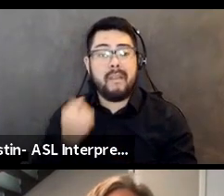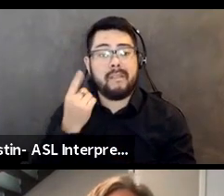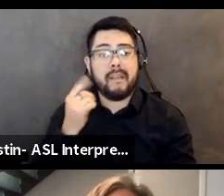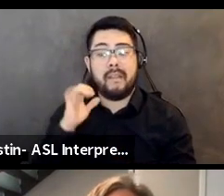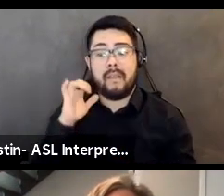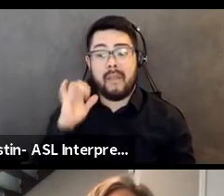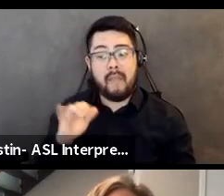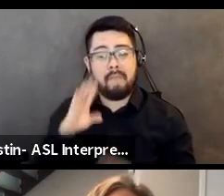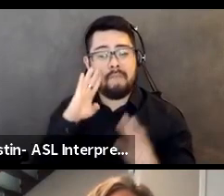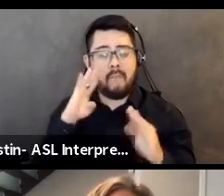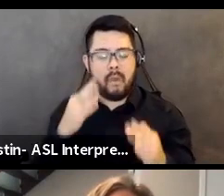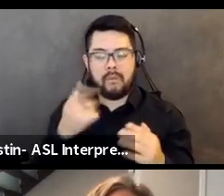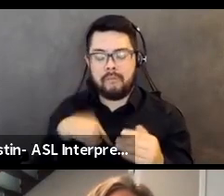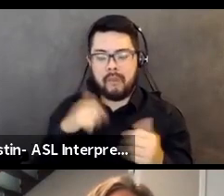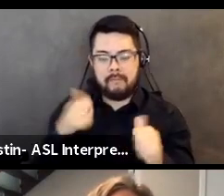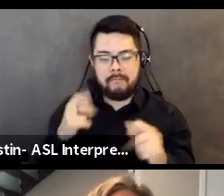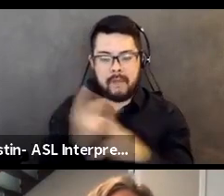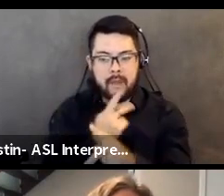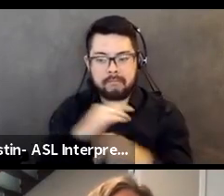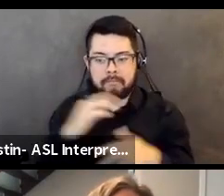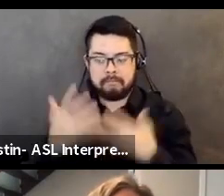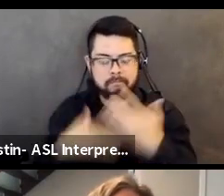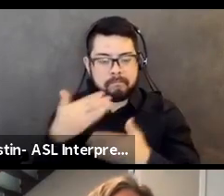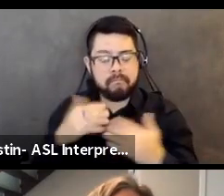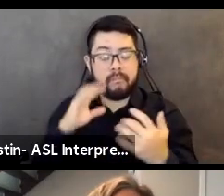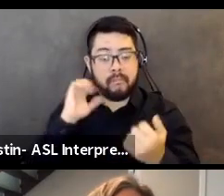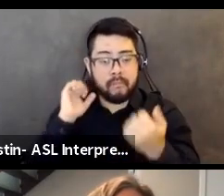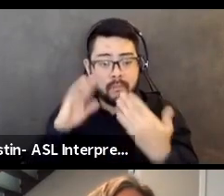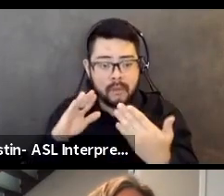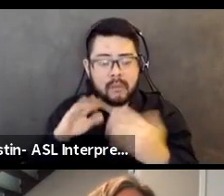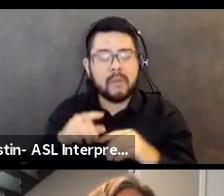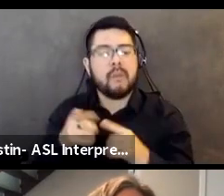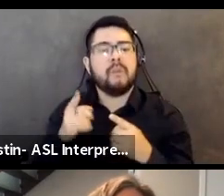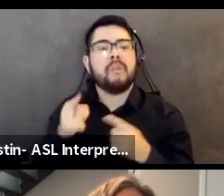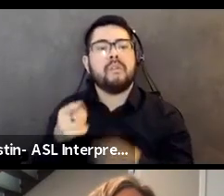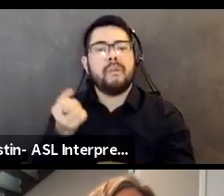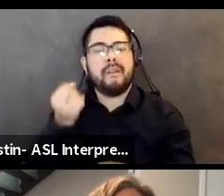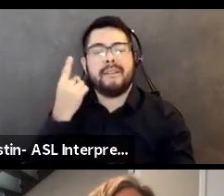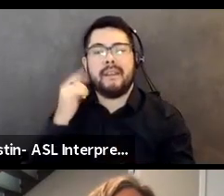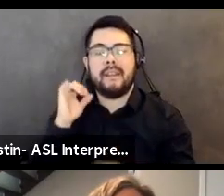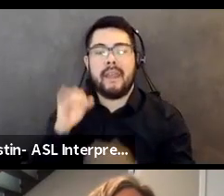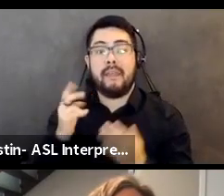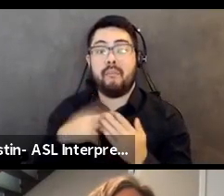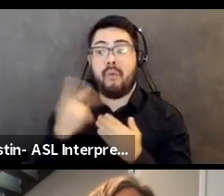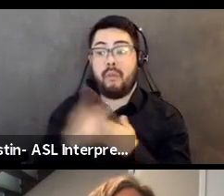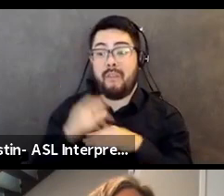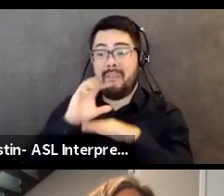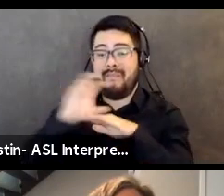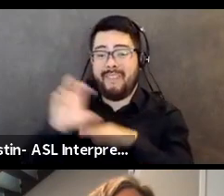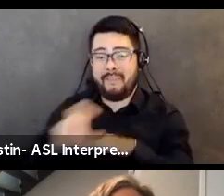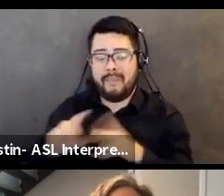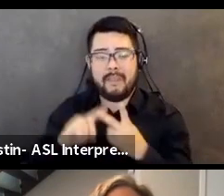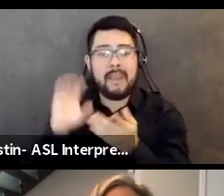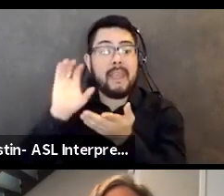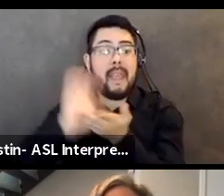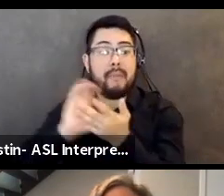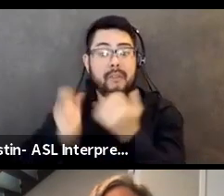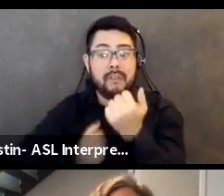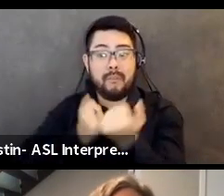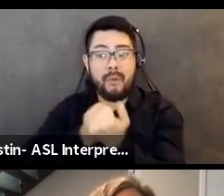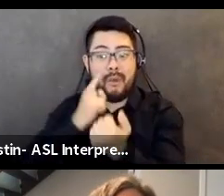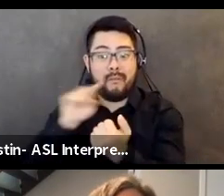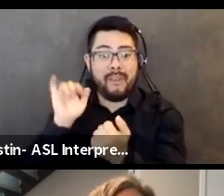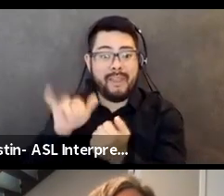focus and so as you see with the programmatic investments and the capital support for those right